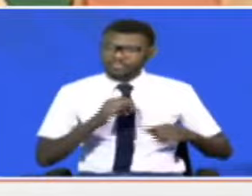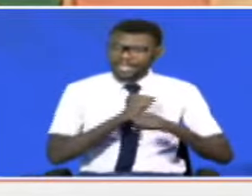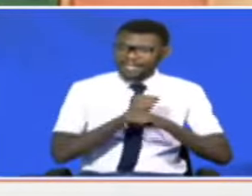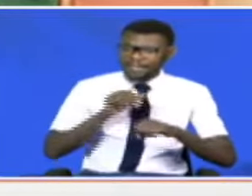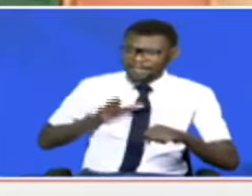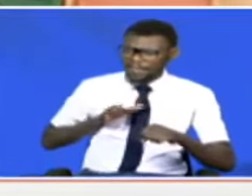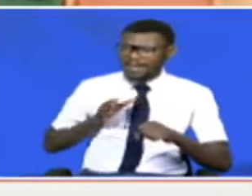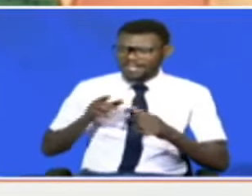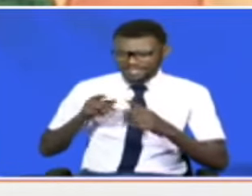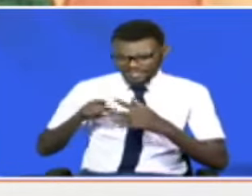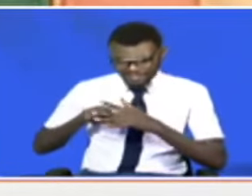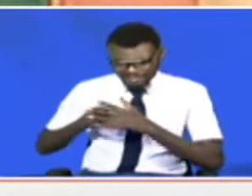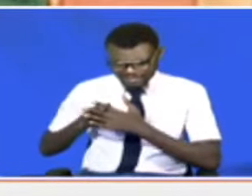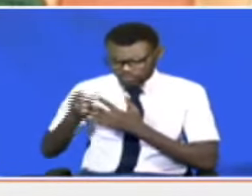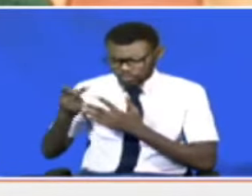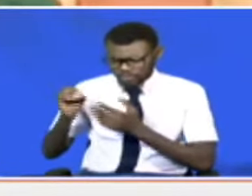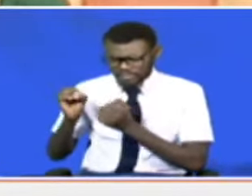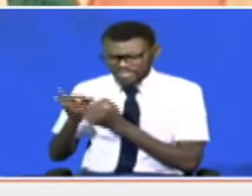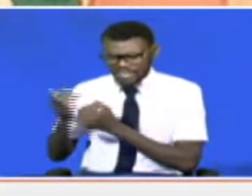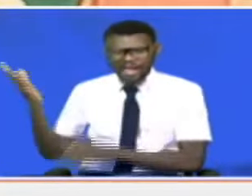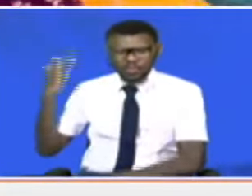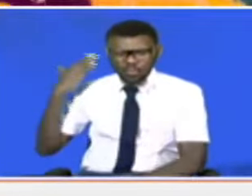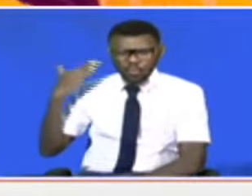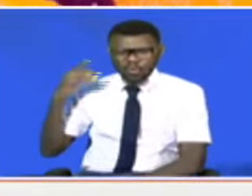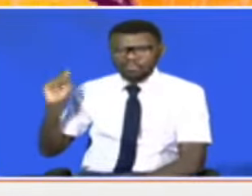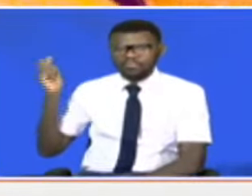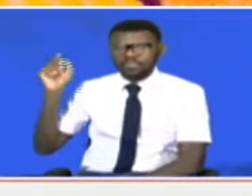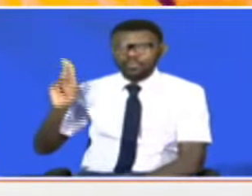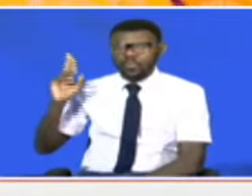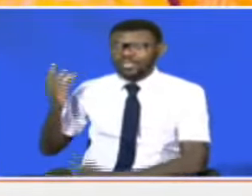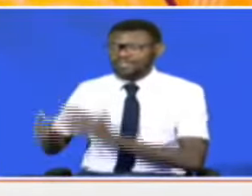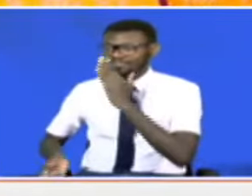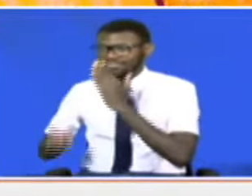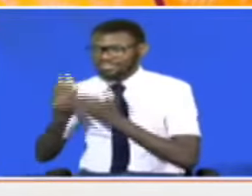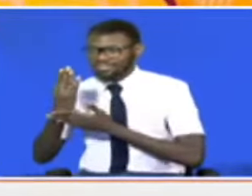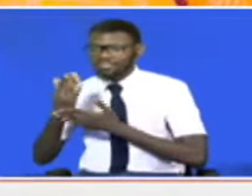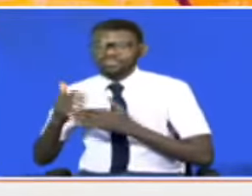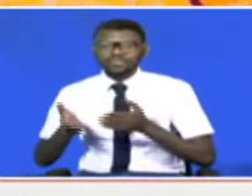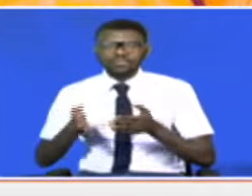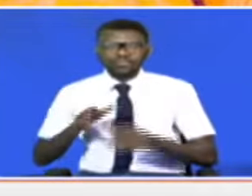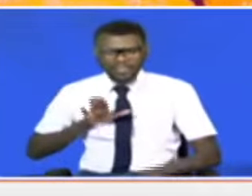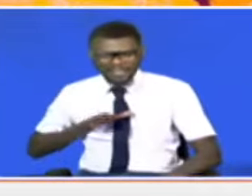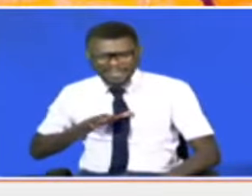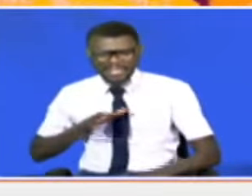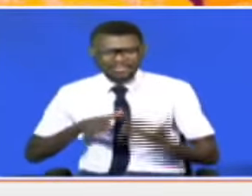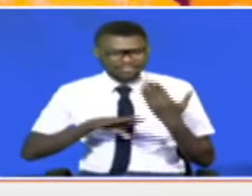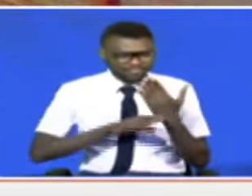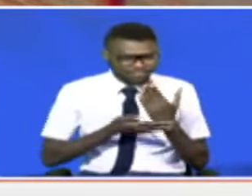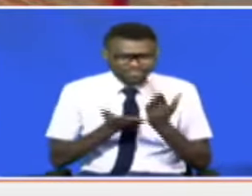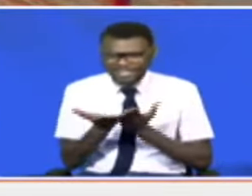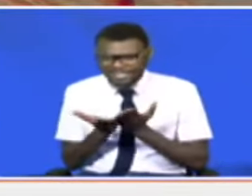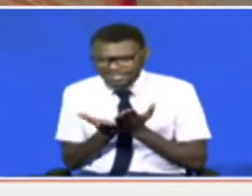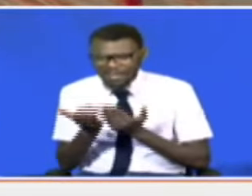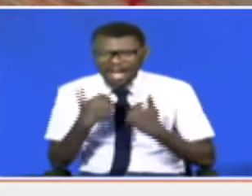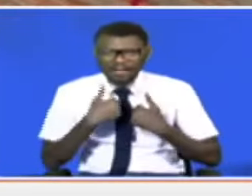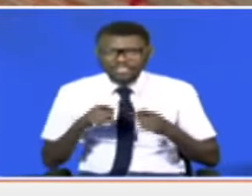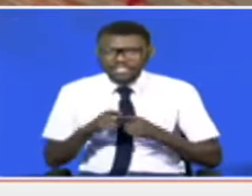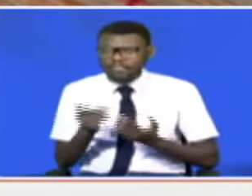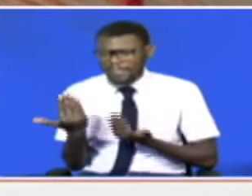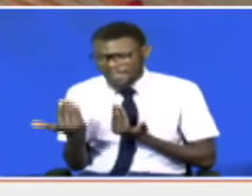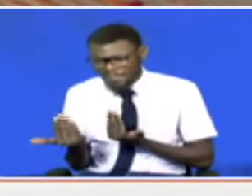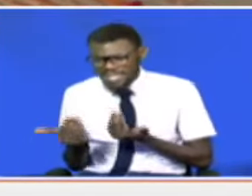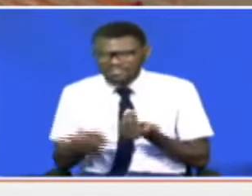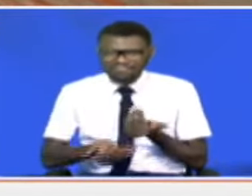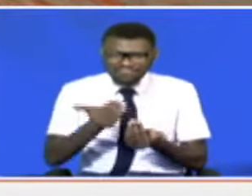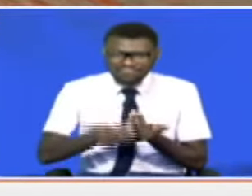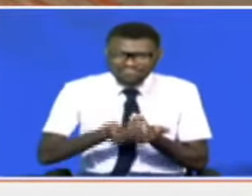2013 under former President Uhuru Kenyatta's regime, will access maternal and child services that includes antenatal care